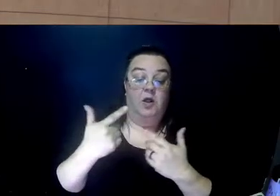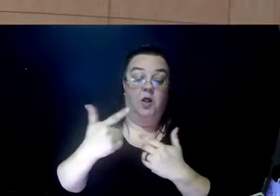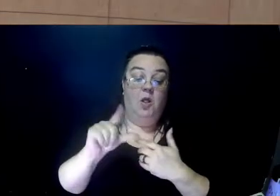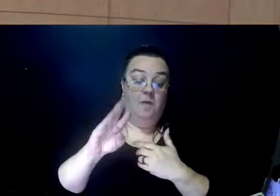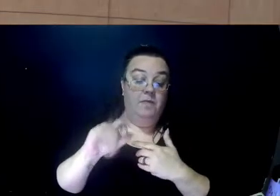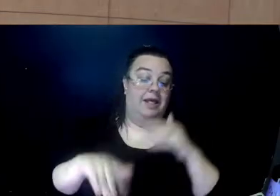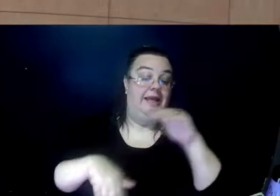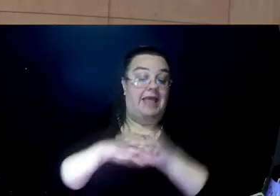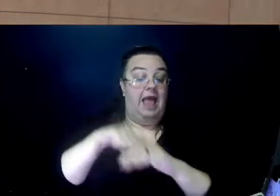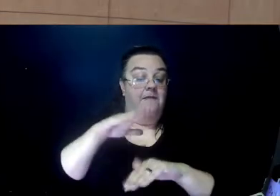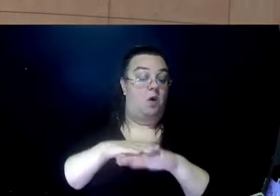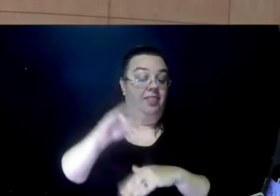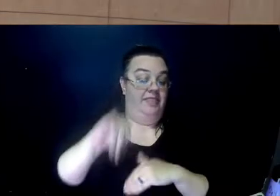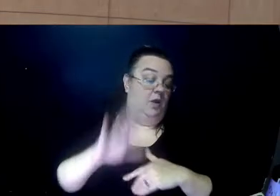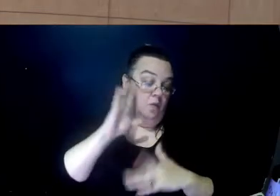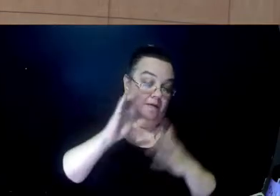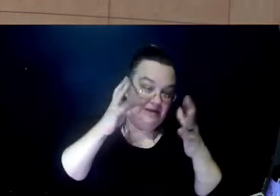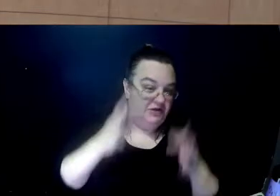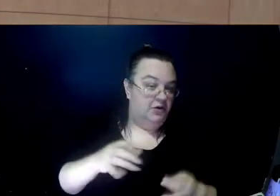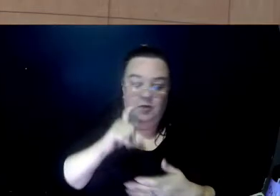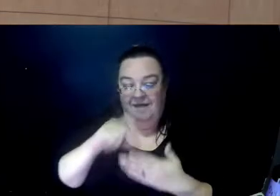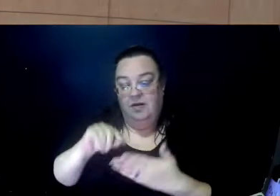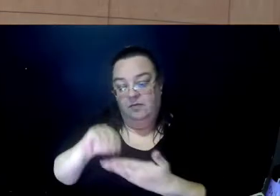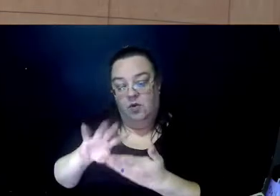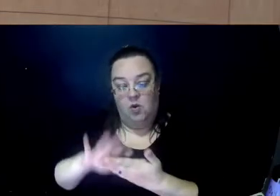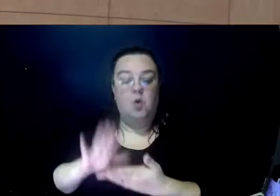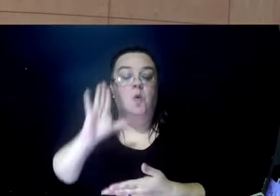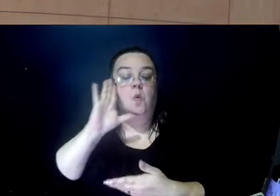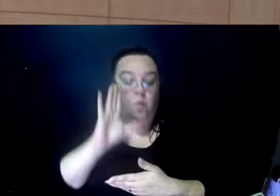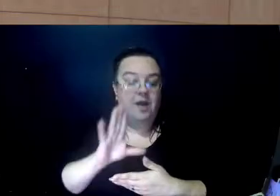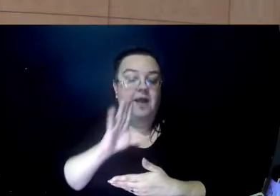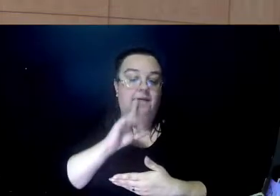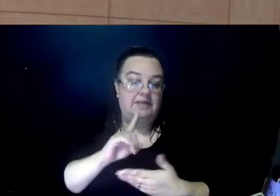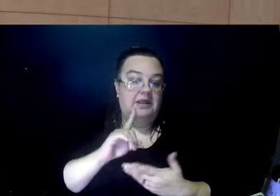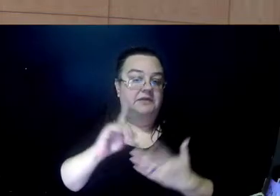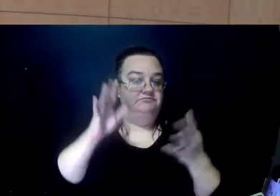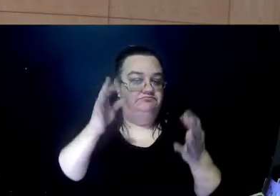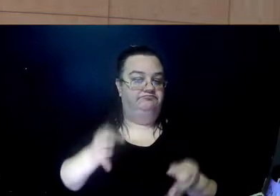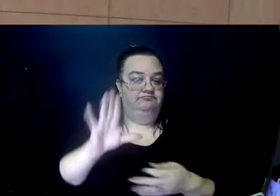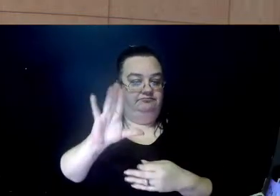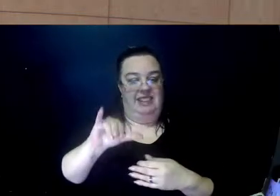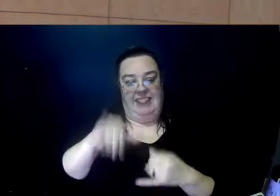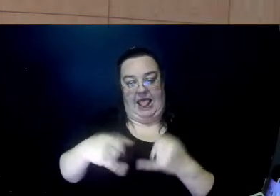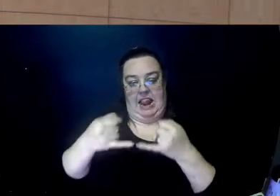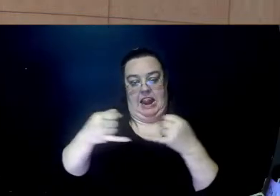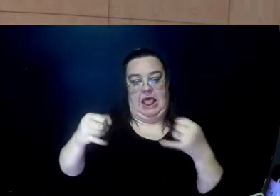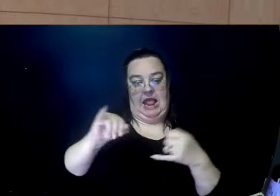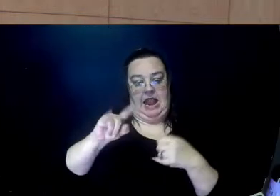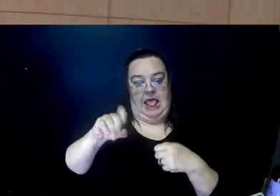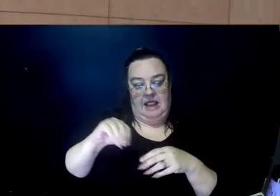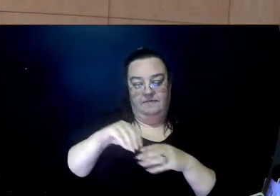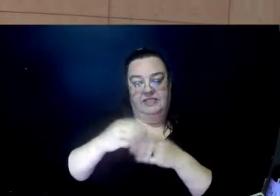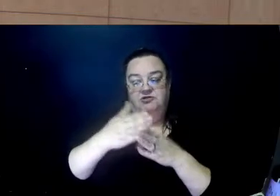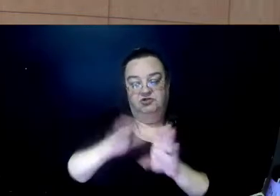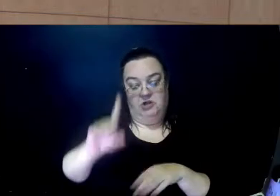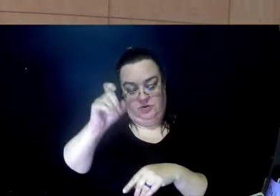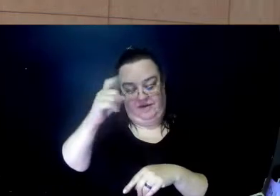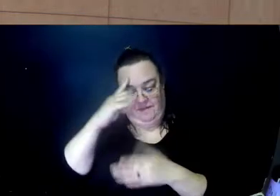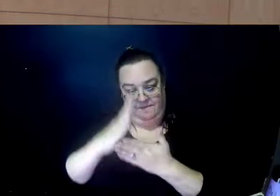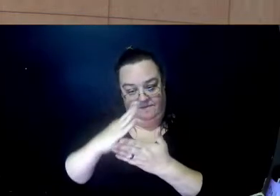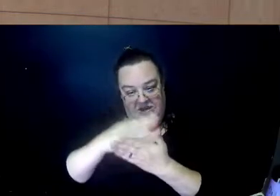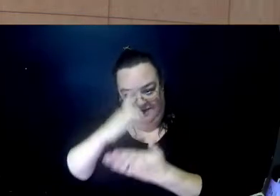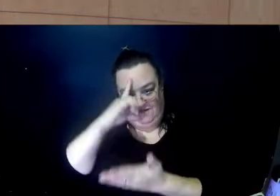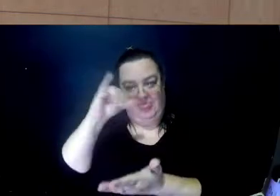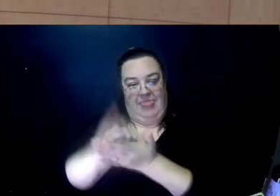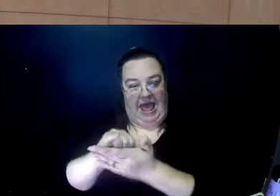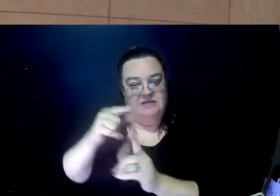determined. You don't have to put it in here, because it will be dictated by that line item in the general government budget for that fiscal year.